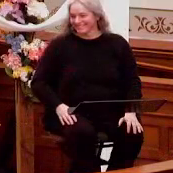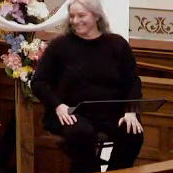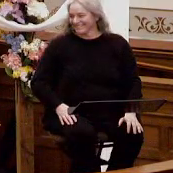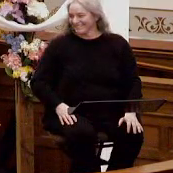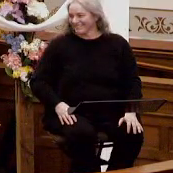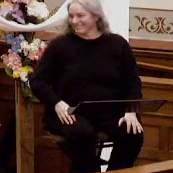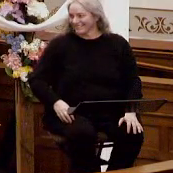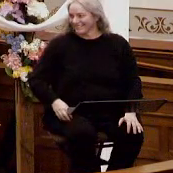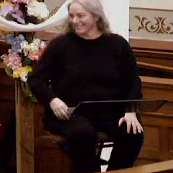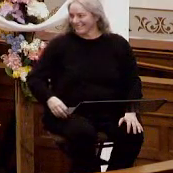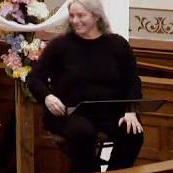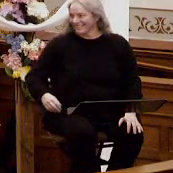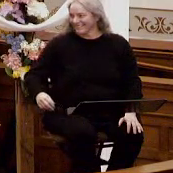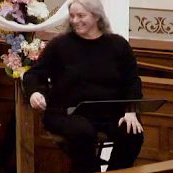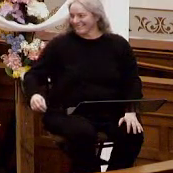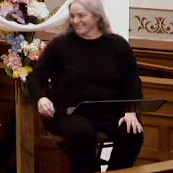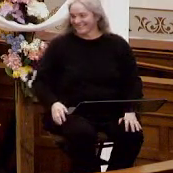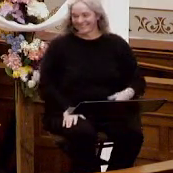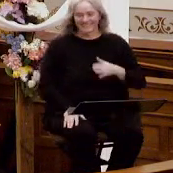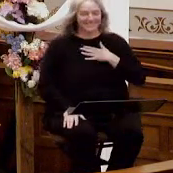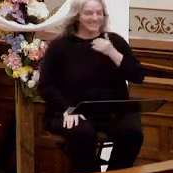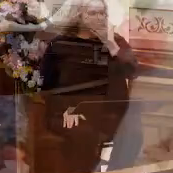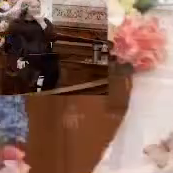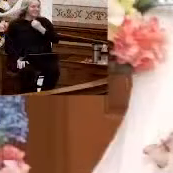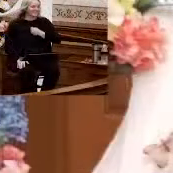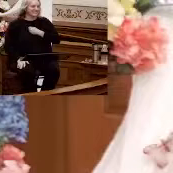Sorry. Sorry about that. My mistake.